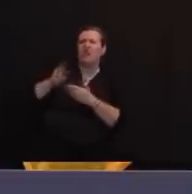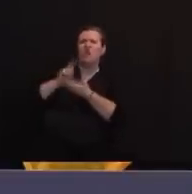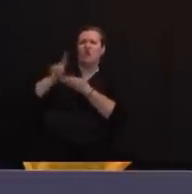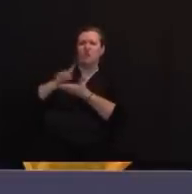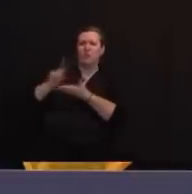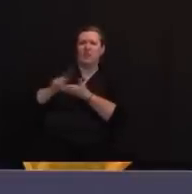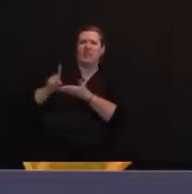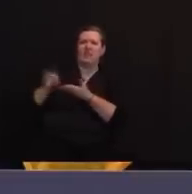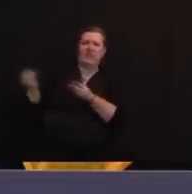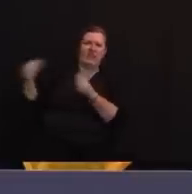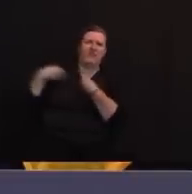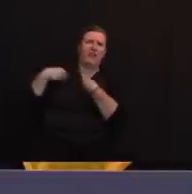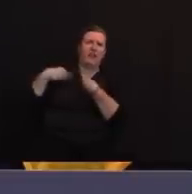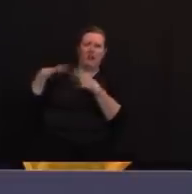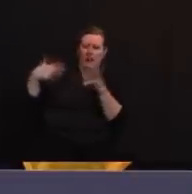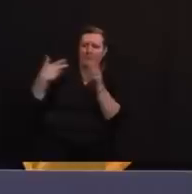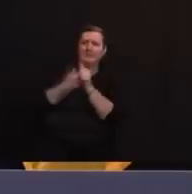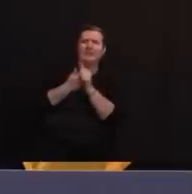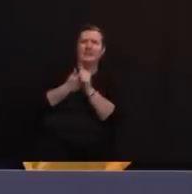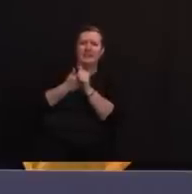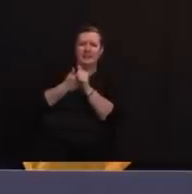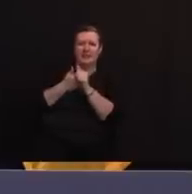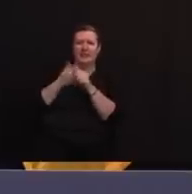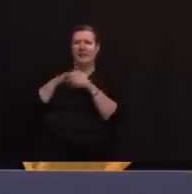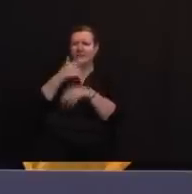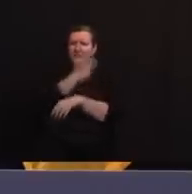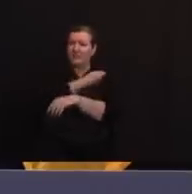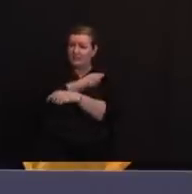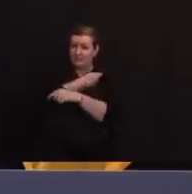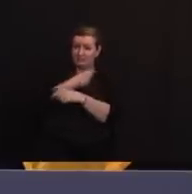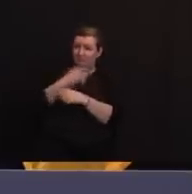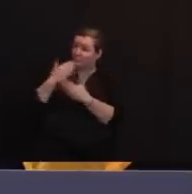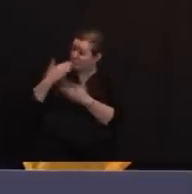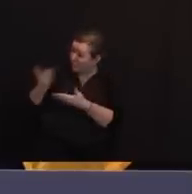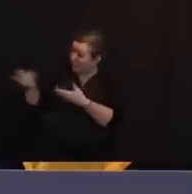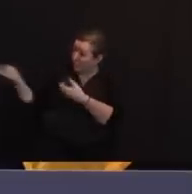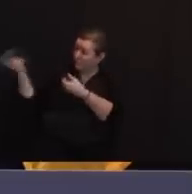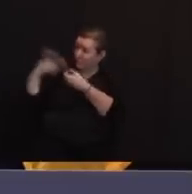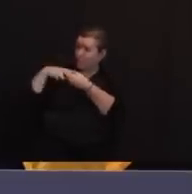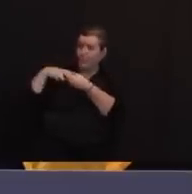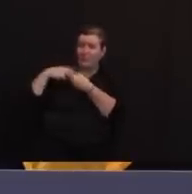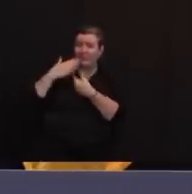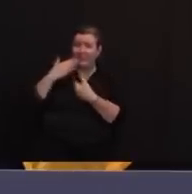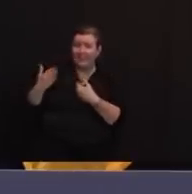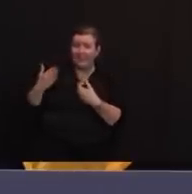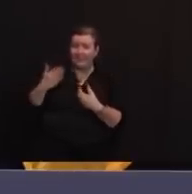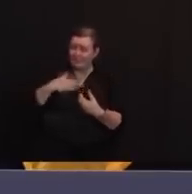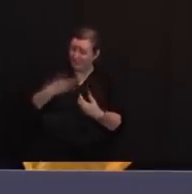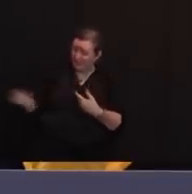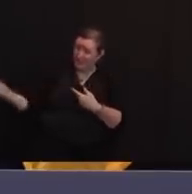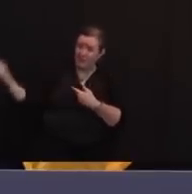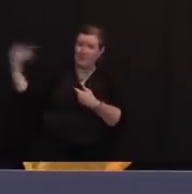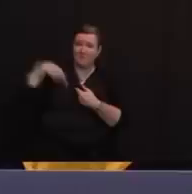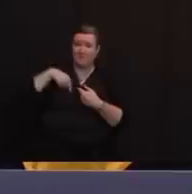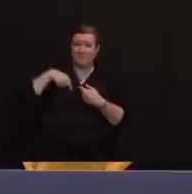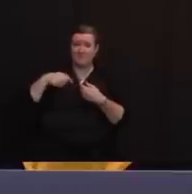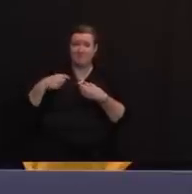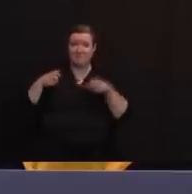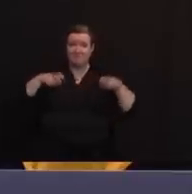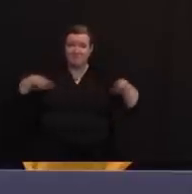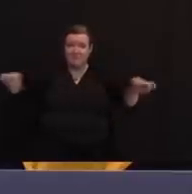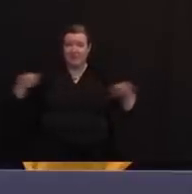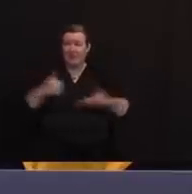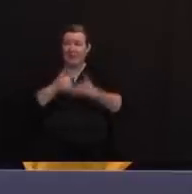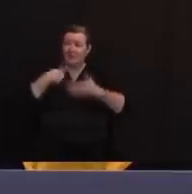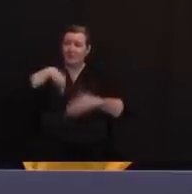that'll be heavily on vaccines, but not exclusively. But thanks for your service and willingness to come back out of the bullpen and help us out the past